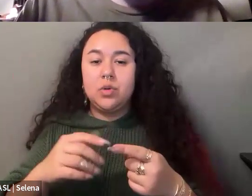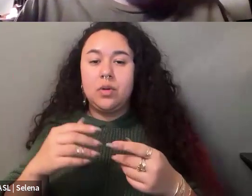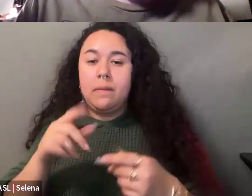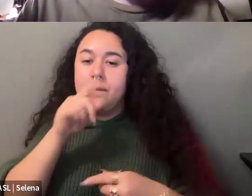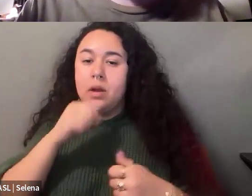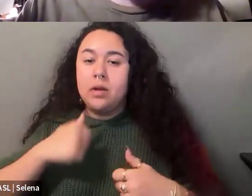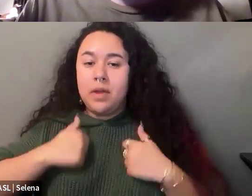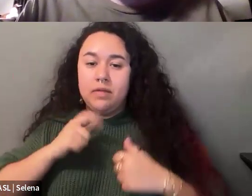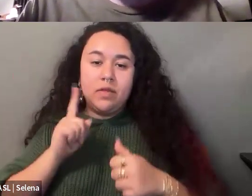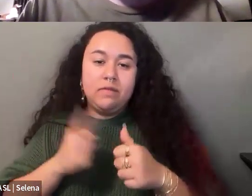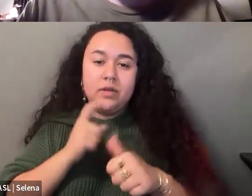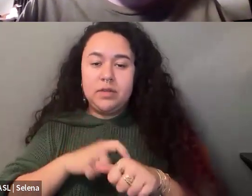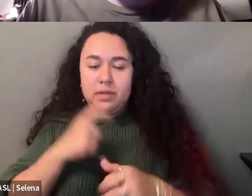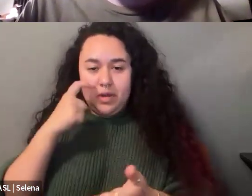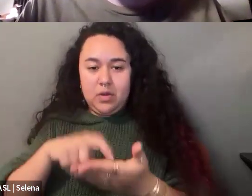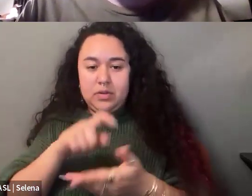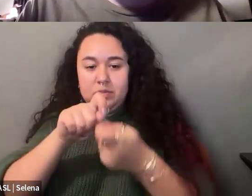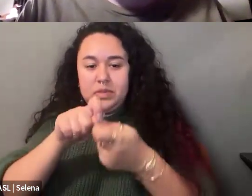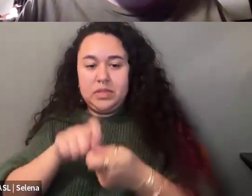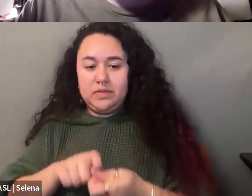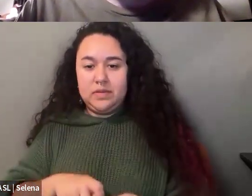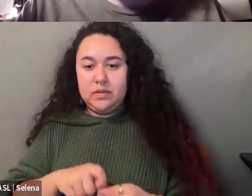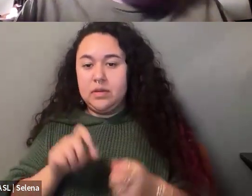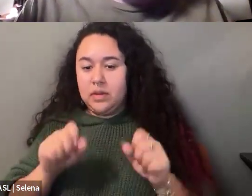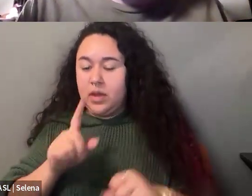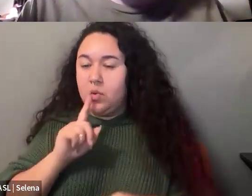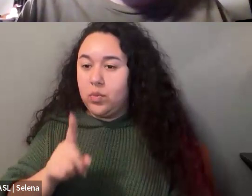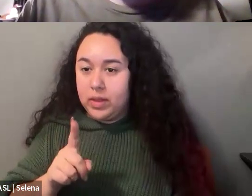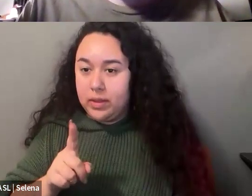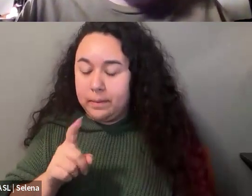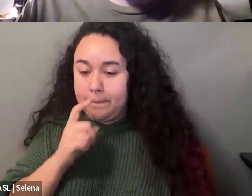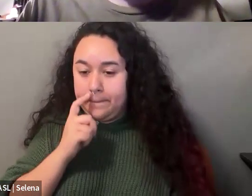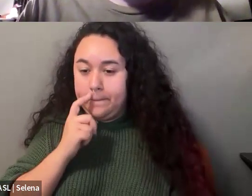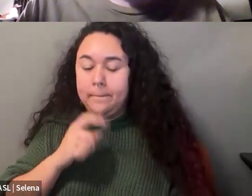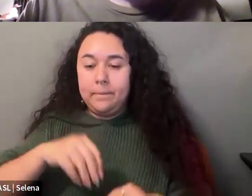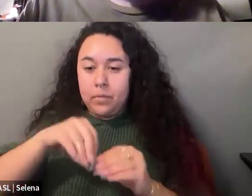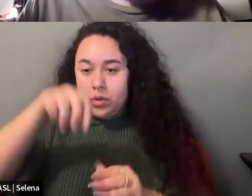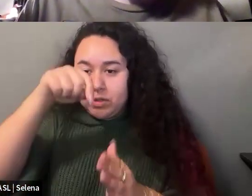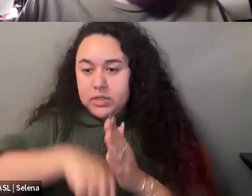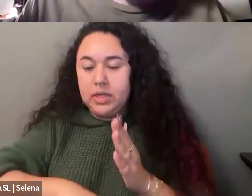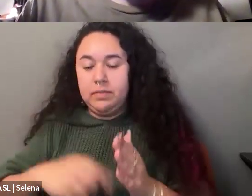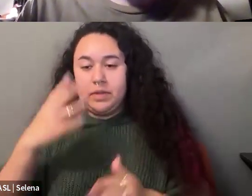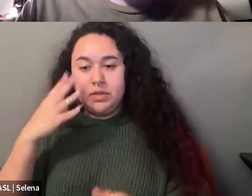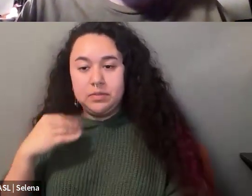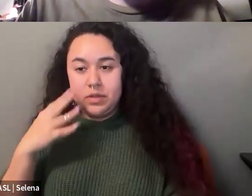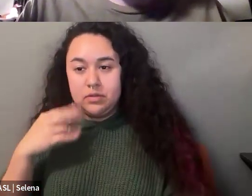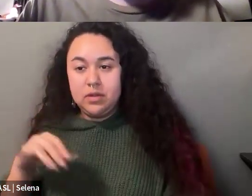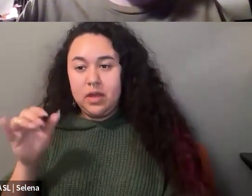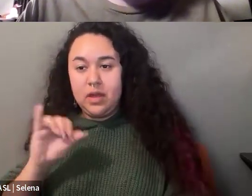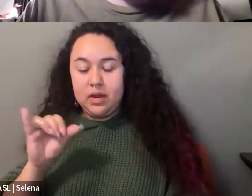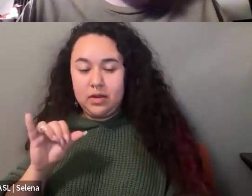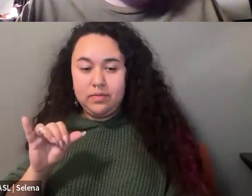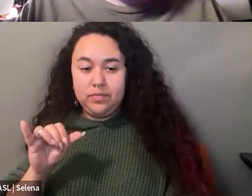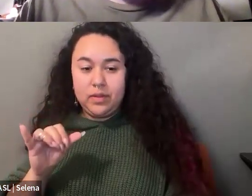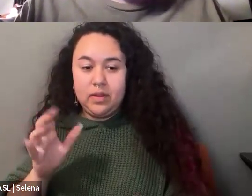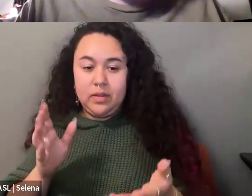I mean, I think noticing those specific details can really deepen our experience. And